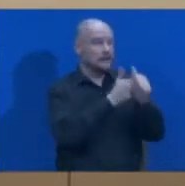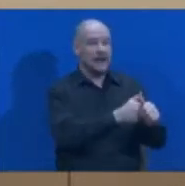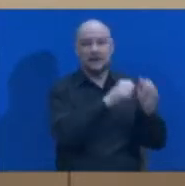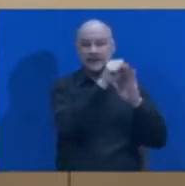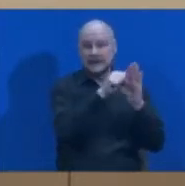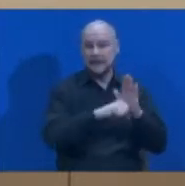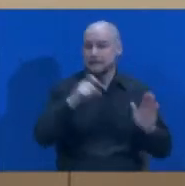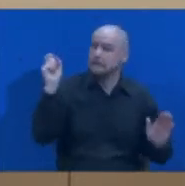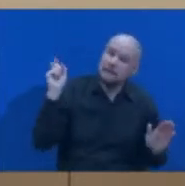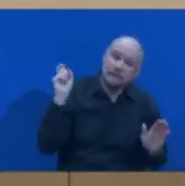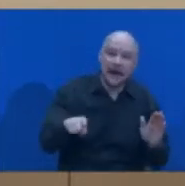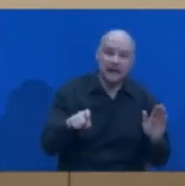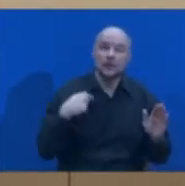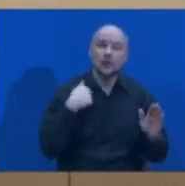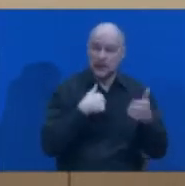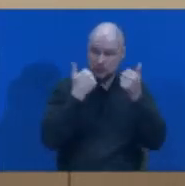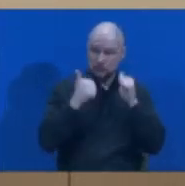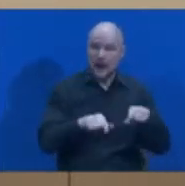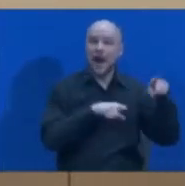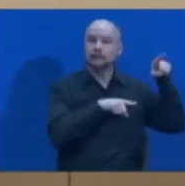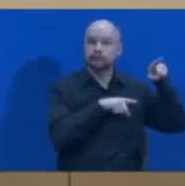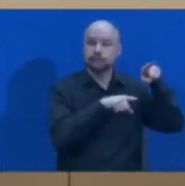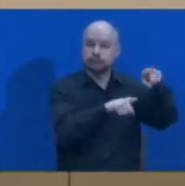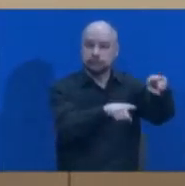we can, we're going to stay in lockstep with the state.